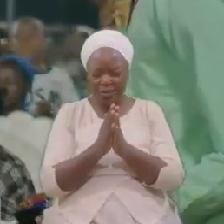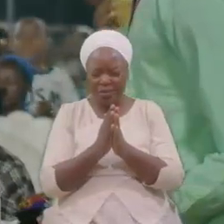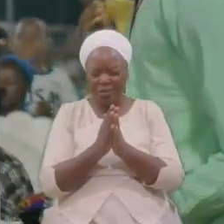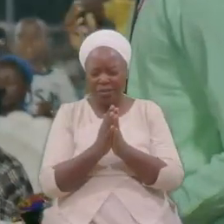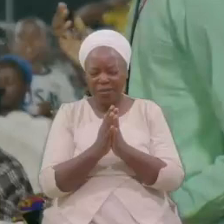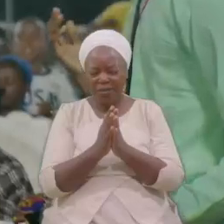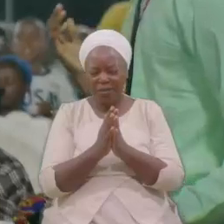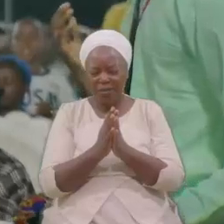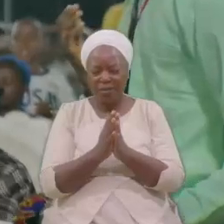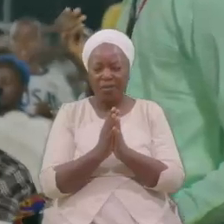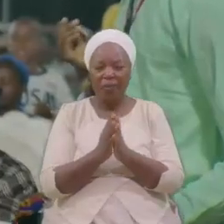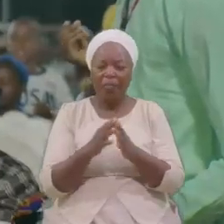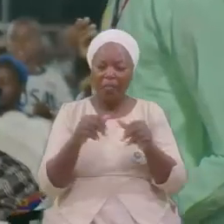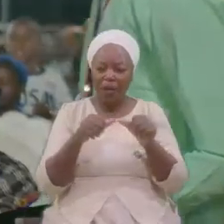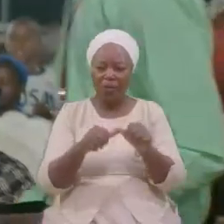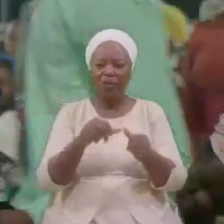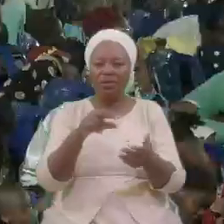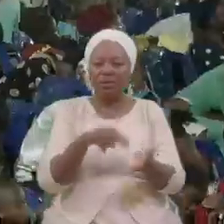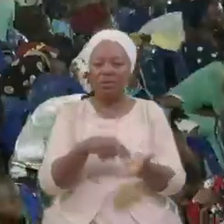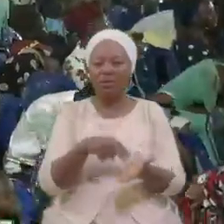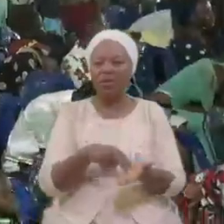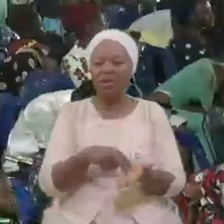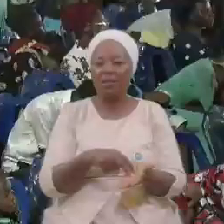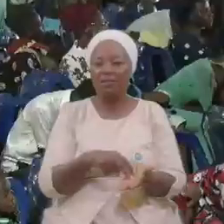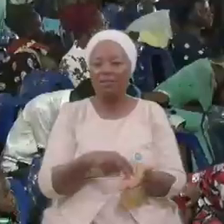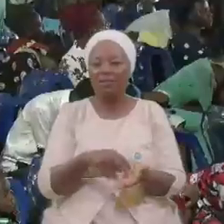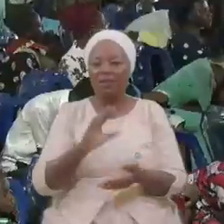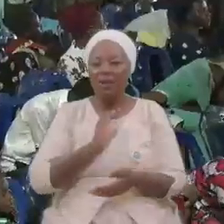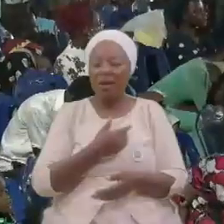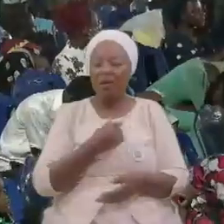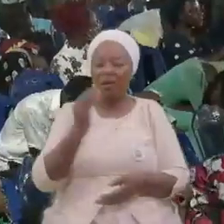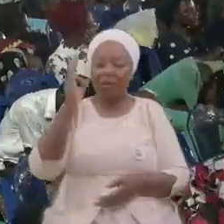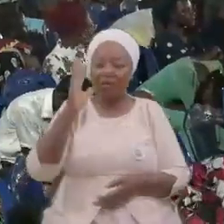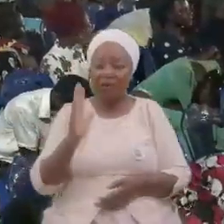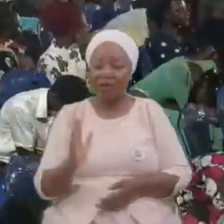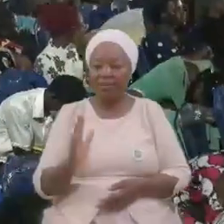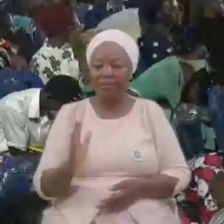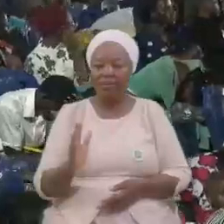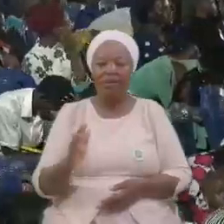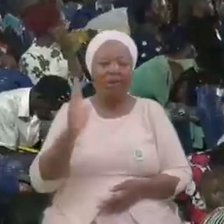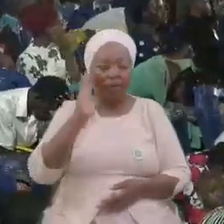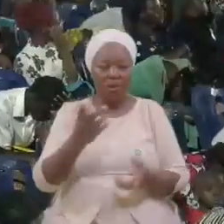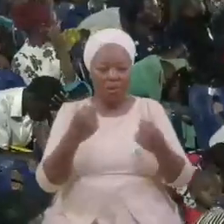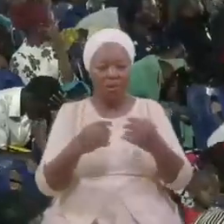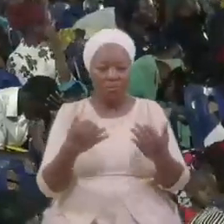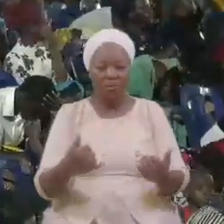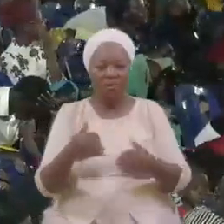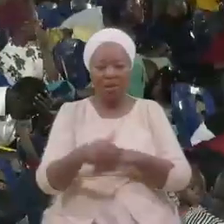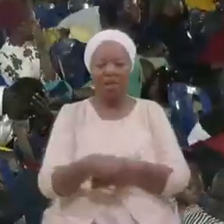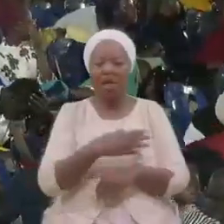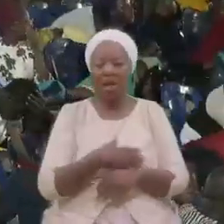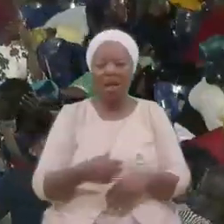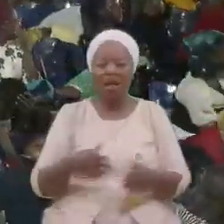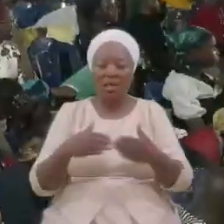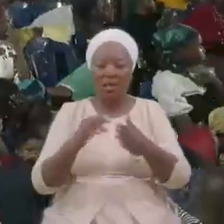Keep on standing. Our pastor, the moderating overseer tonight, will come and lead us